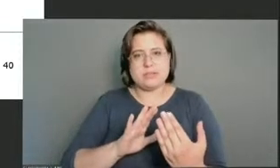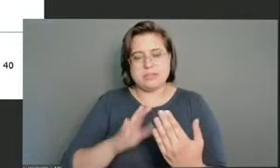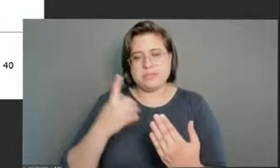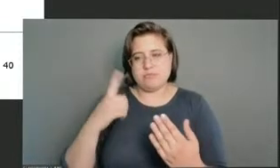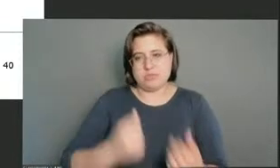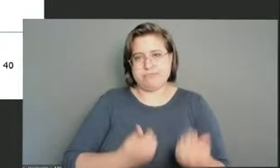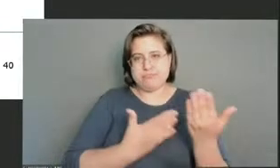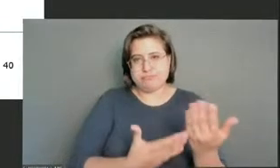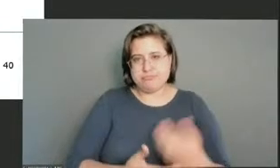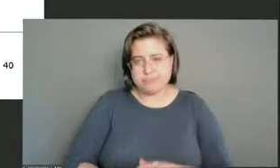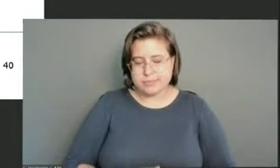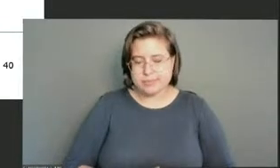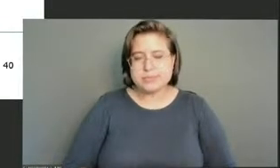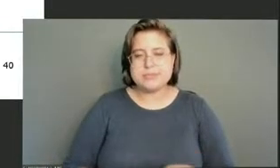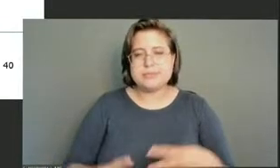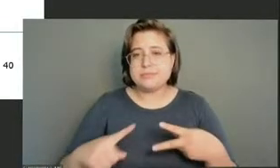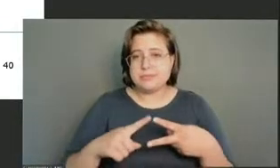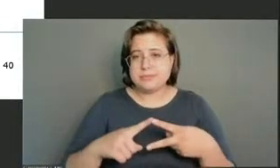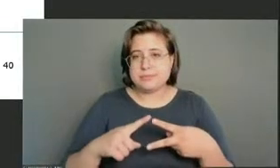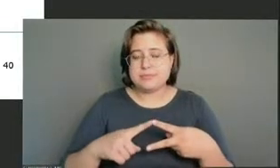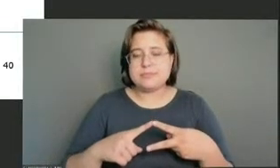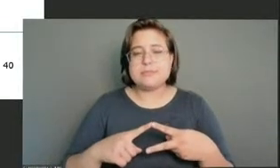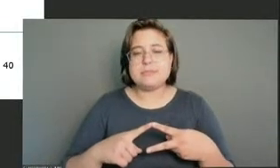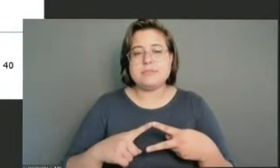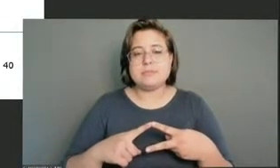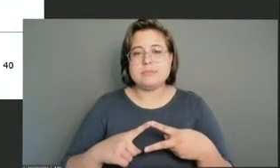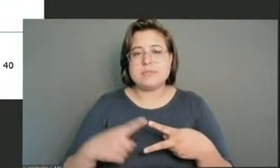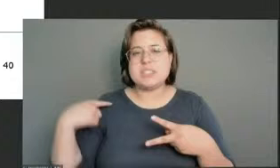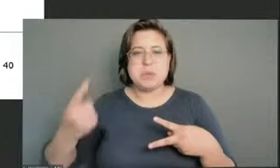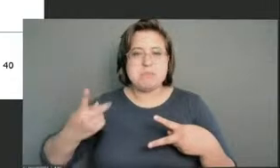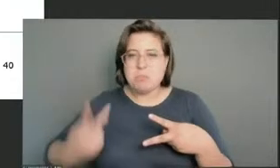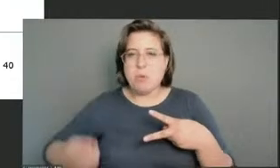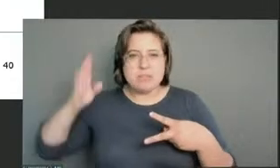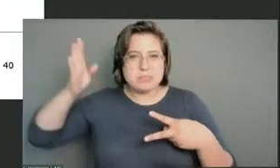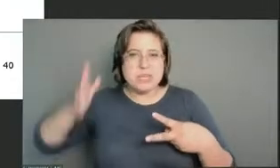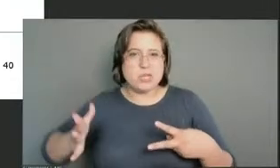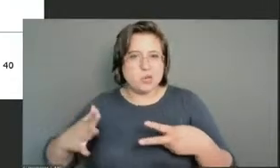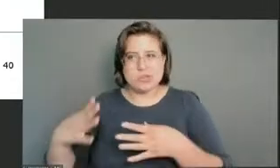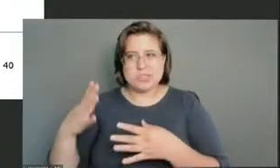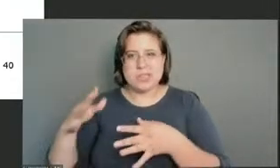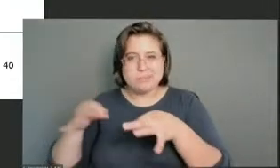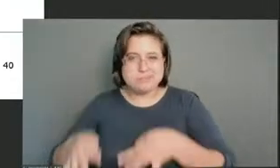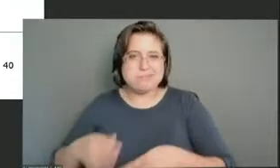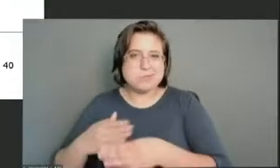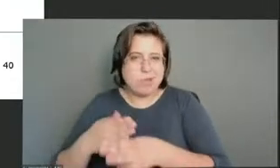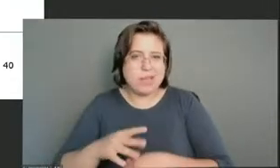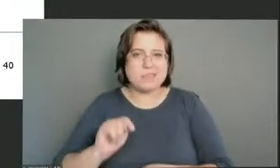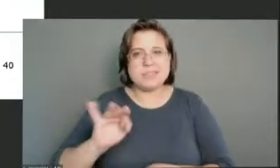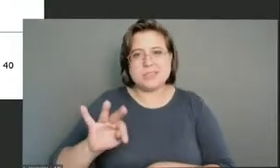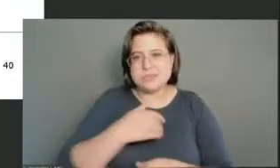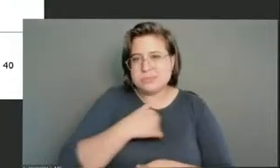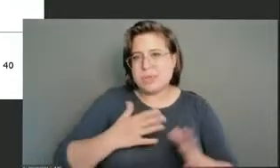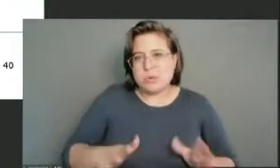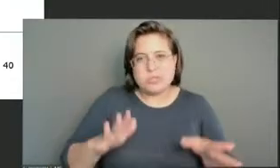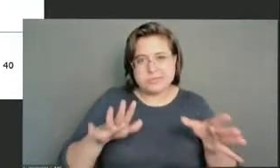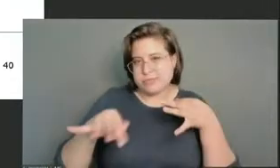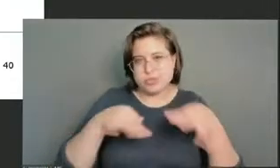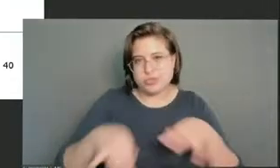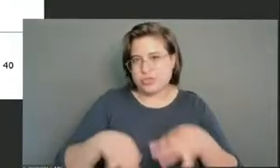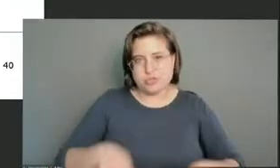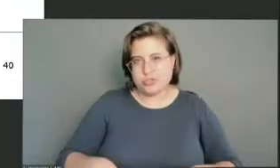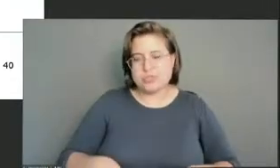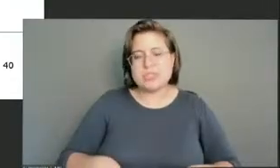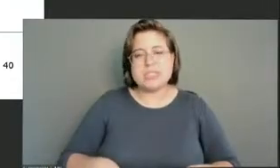recommendations. First, as has been shared by both speakers and fellow task force members, there's a lack of an